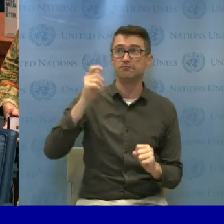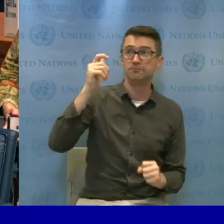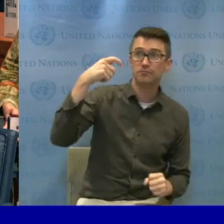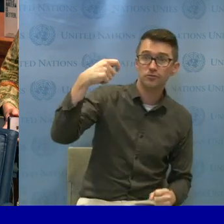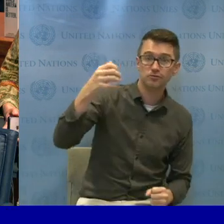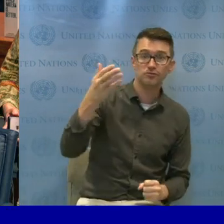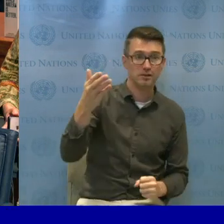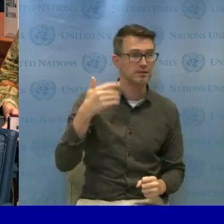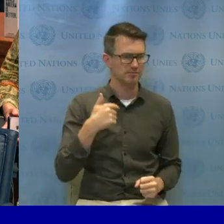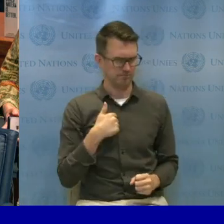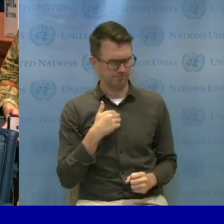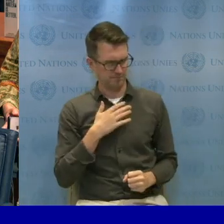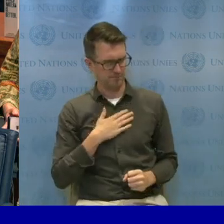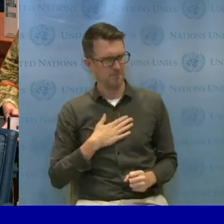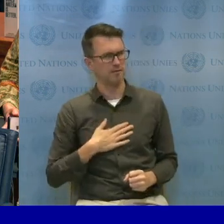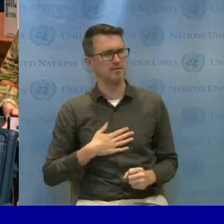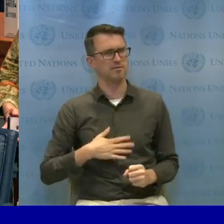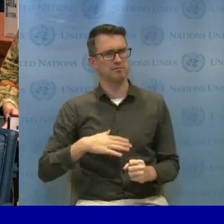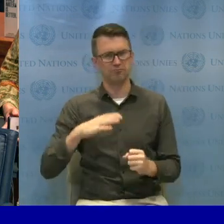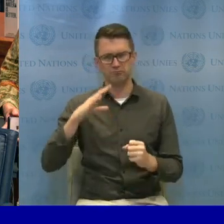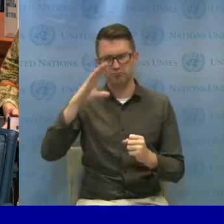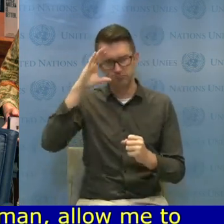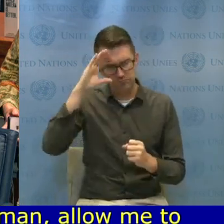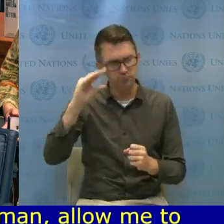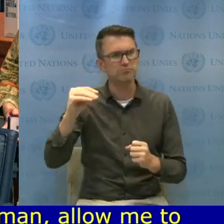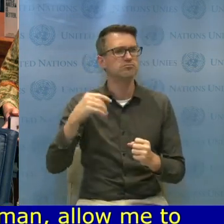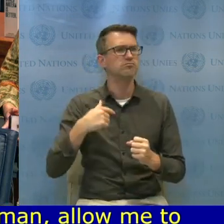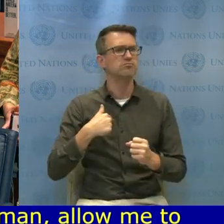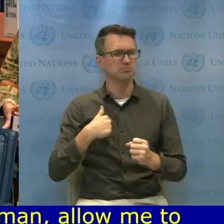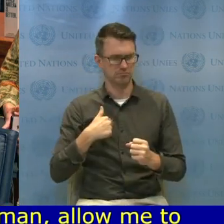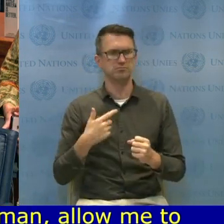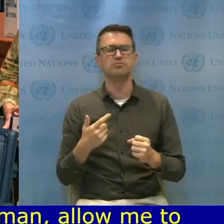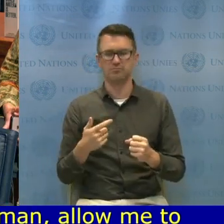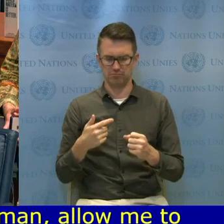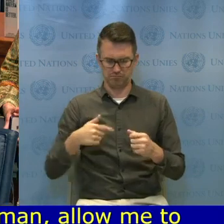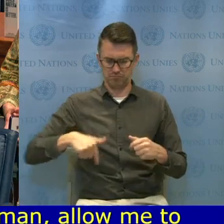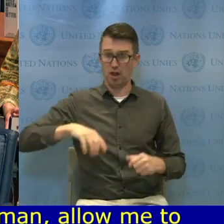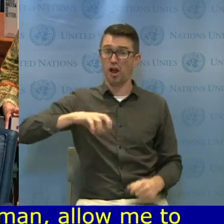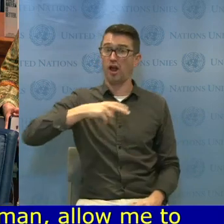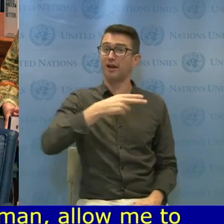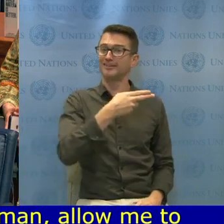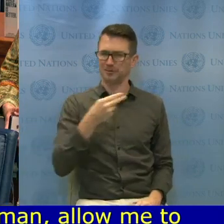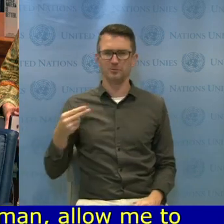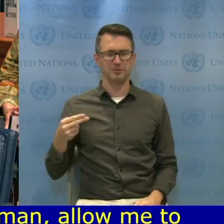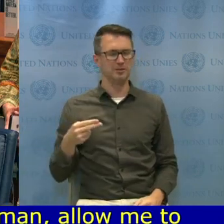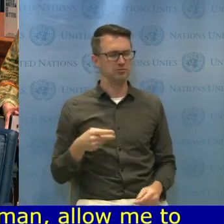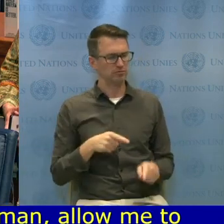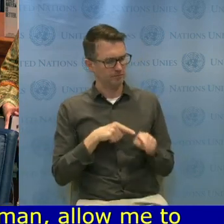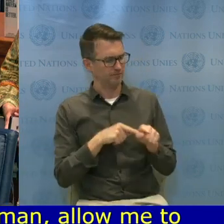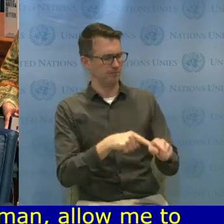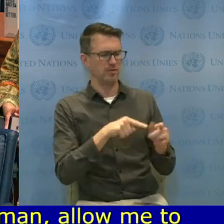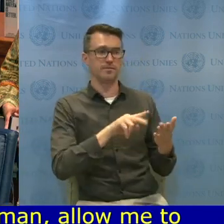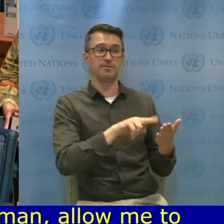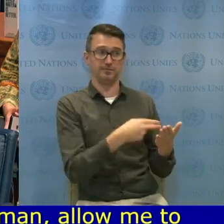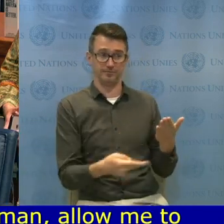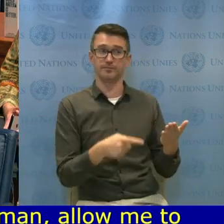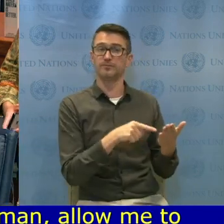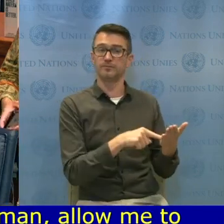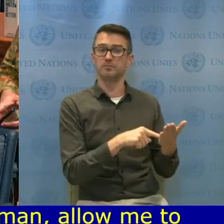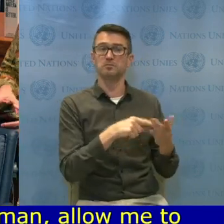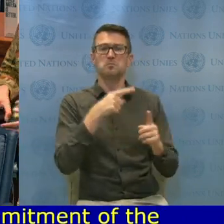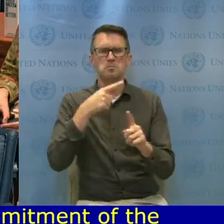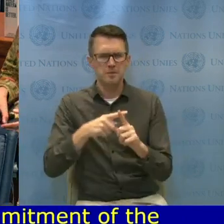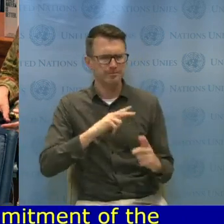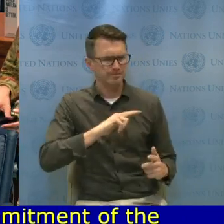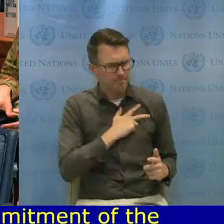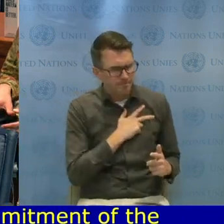confidence that this 12th session will contribute to our collective commitments to ensure inclusion of persons with disabilities as part of fulfilling the